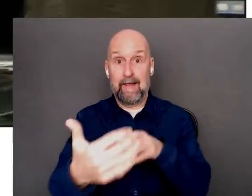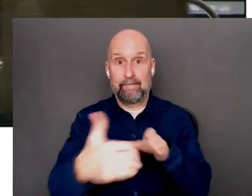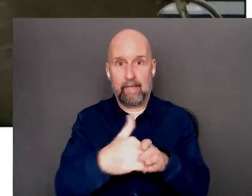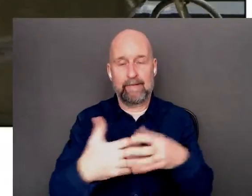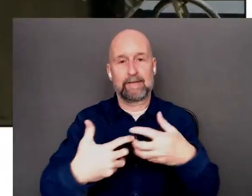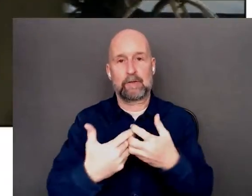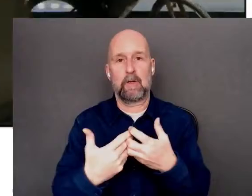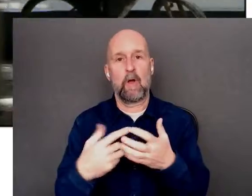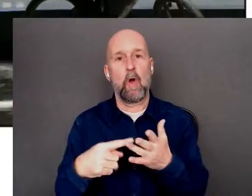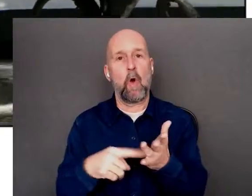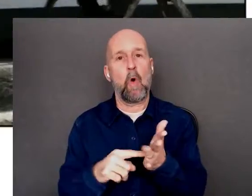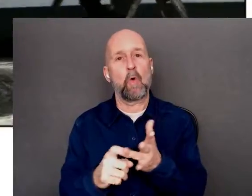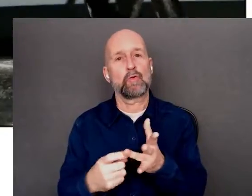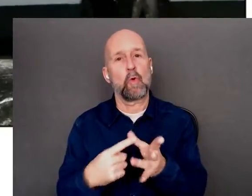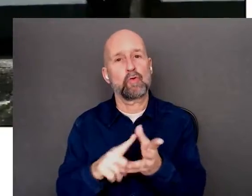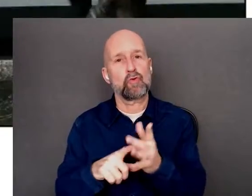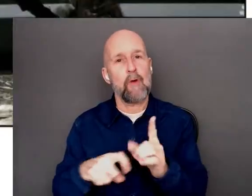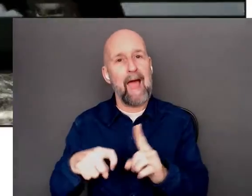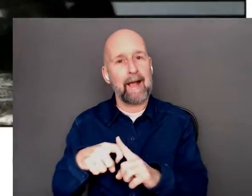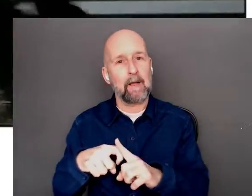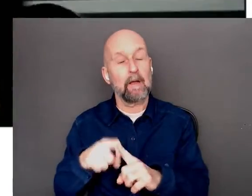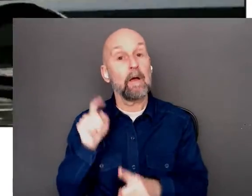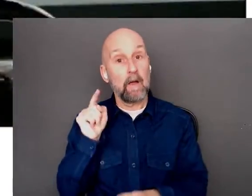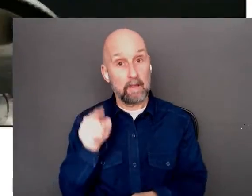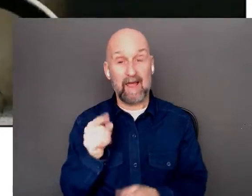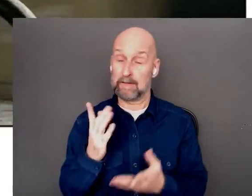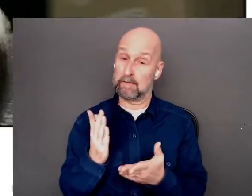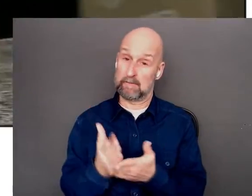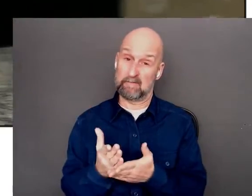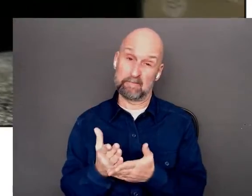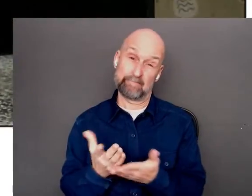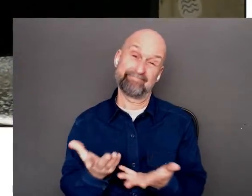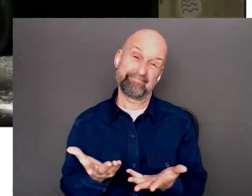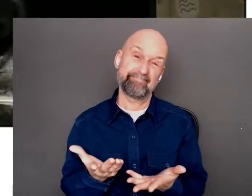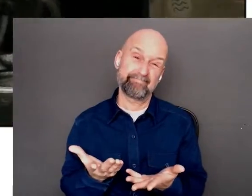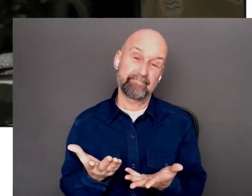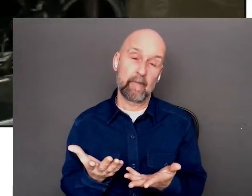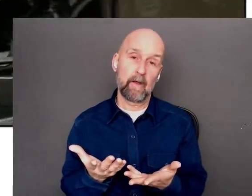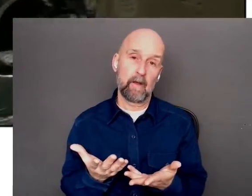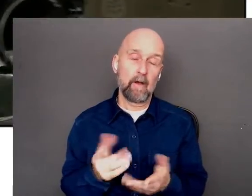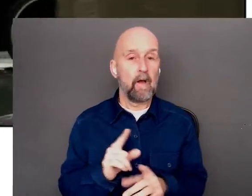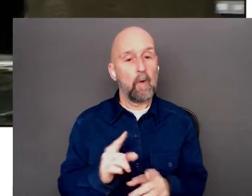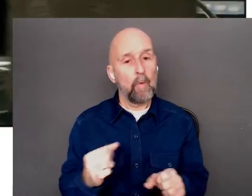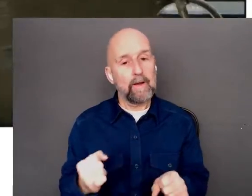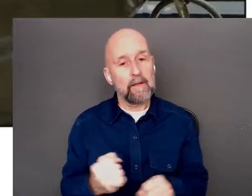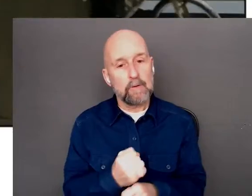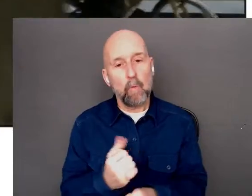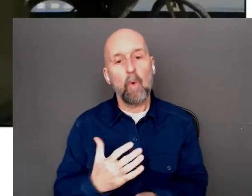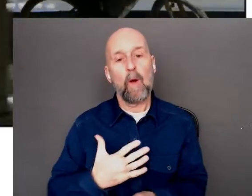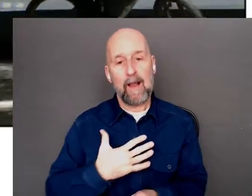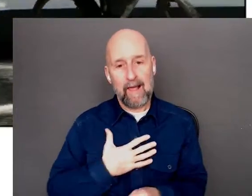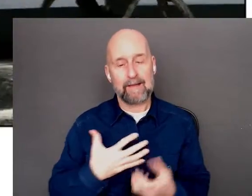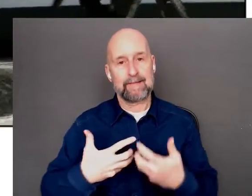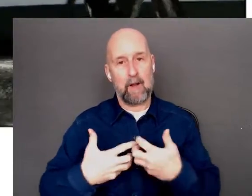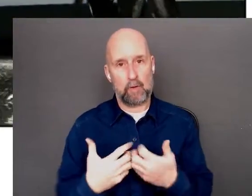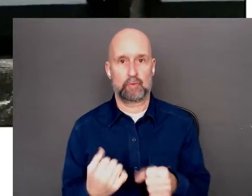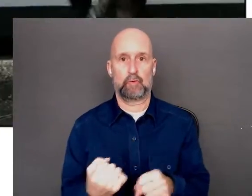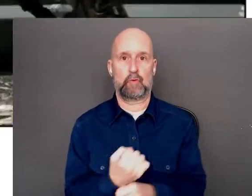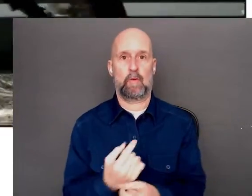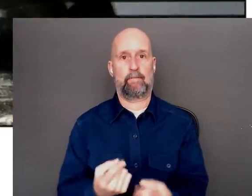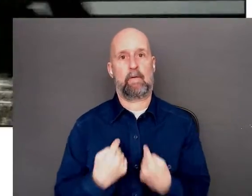kind of a way for us to kind of do what we would like technology to do for us. So I think